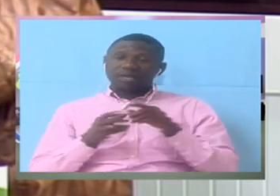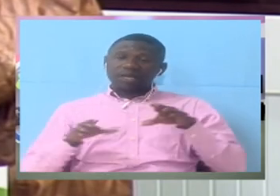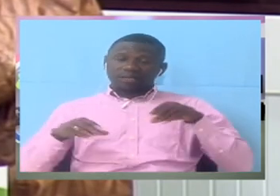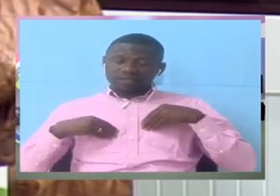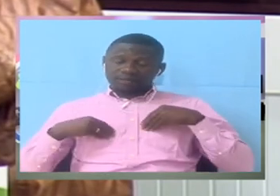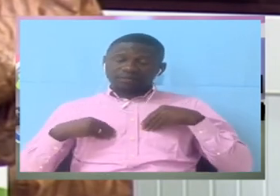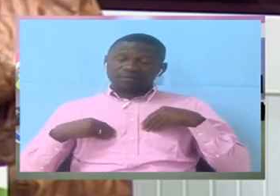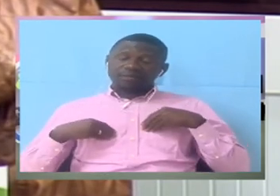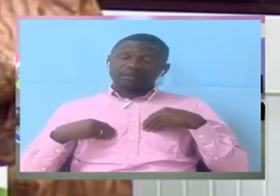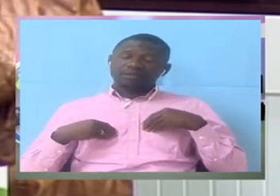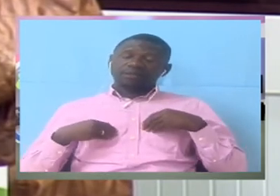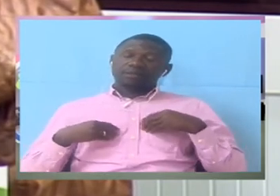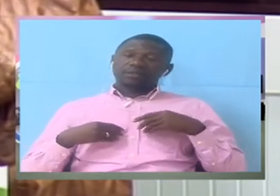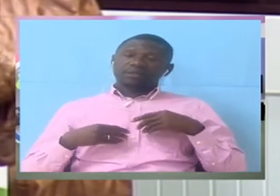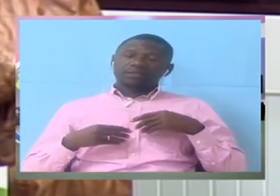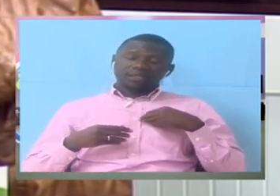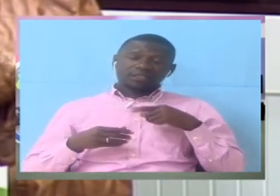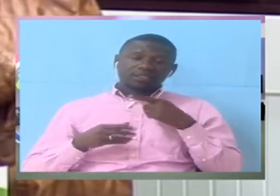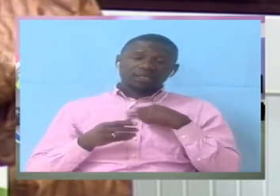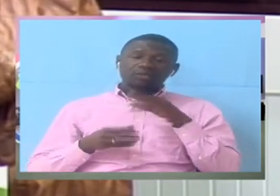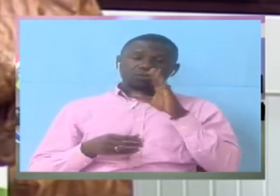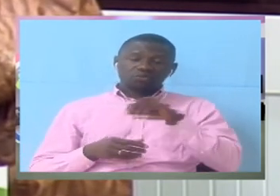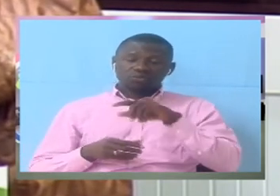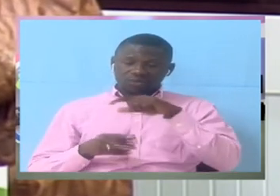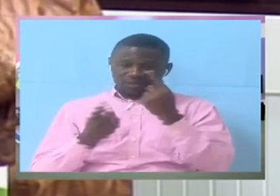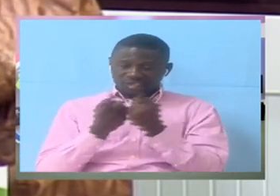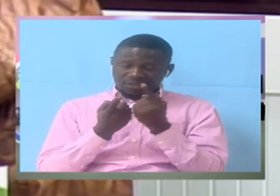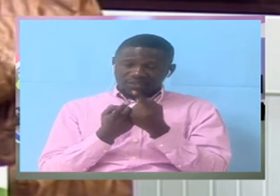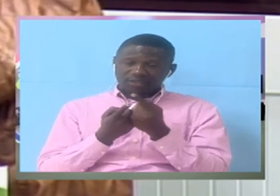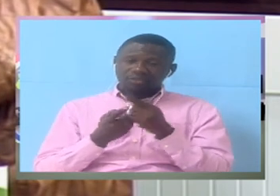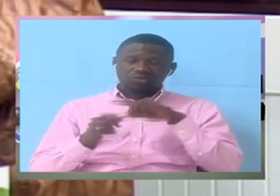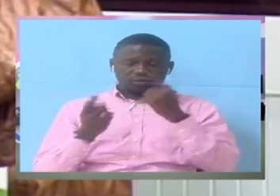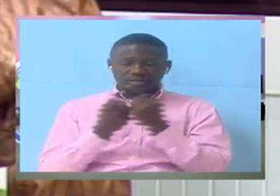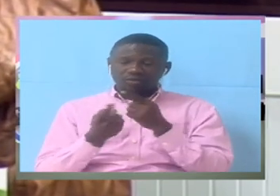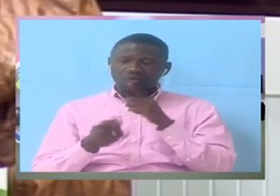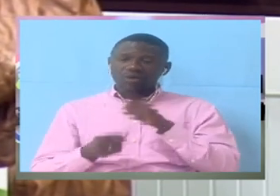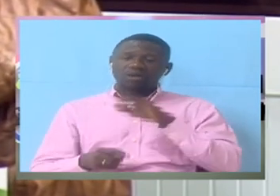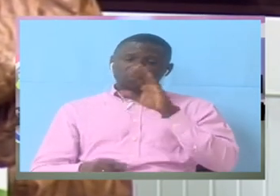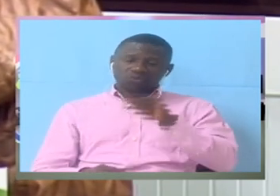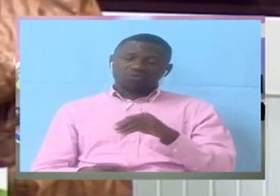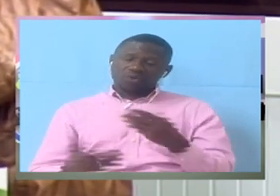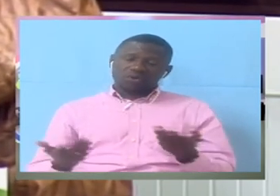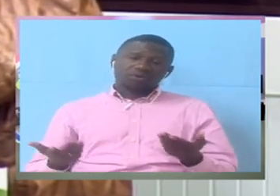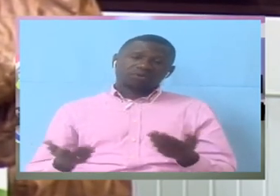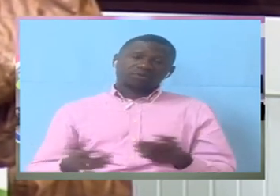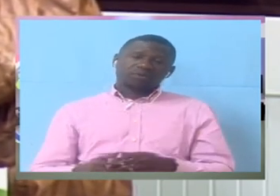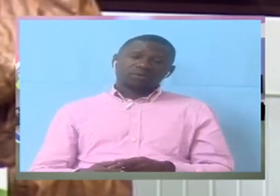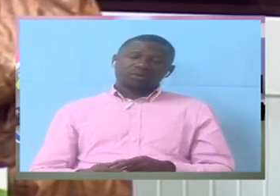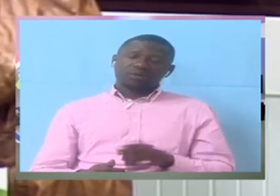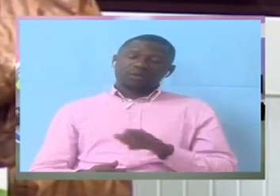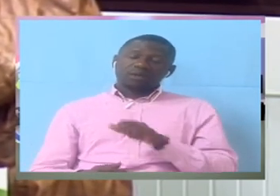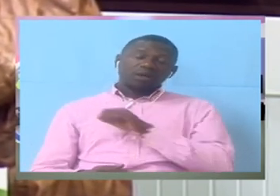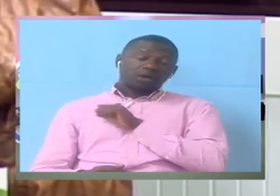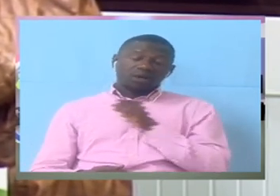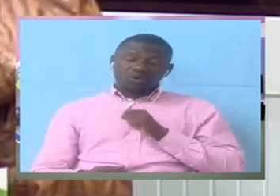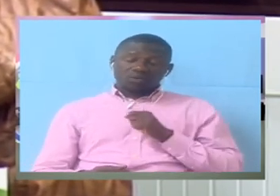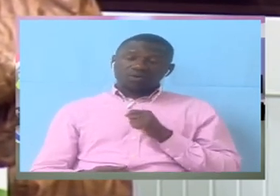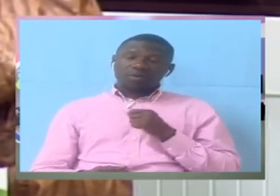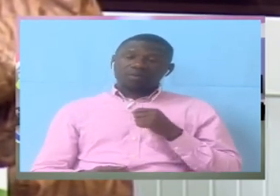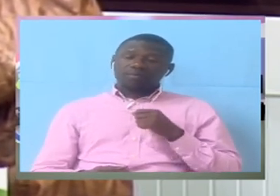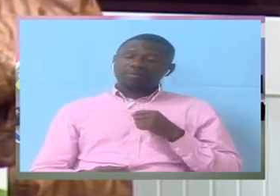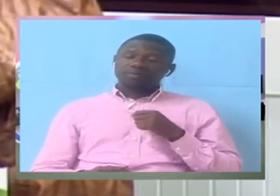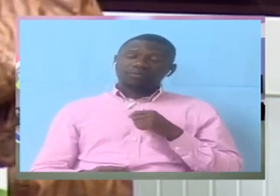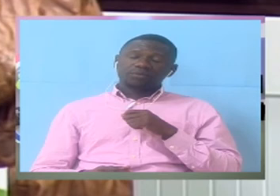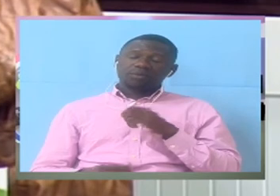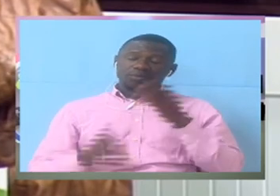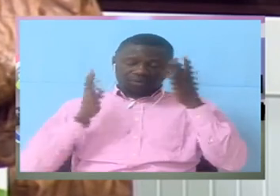accepting allegations, it's something that one has done. Don't look what critical that the council. Our case was critical, council. I